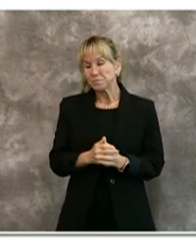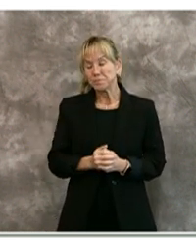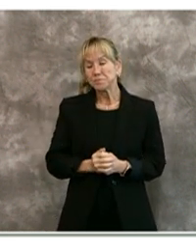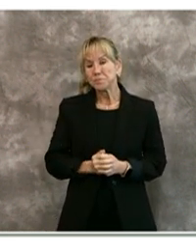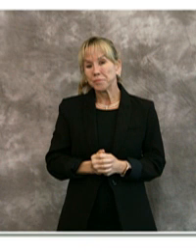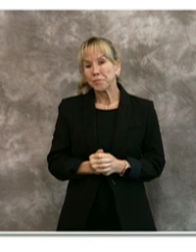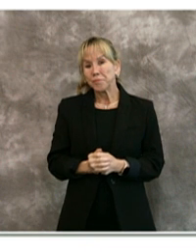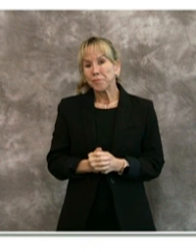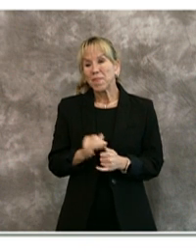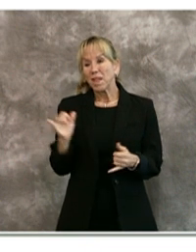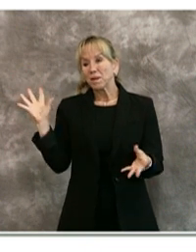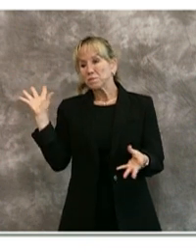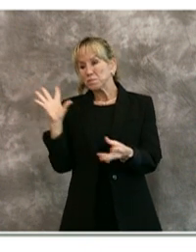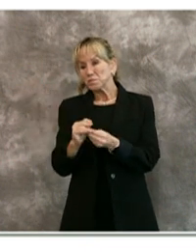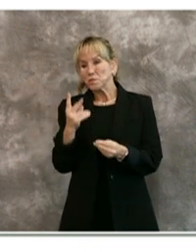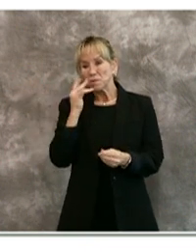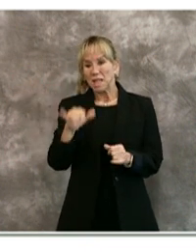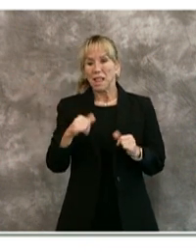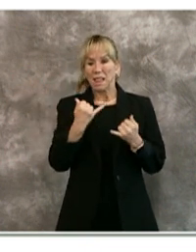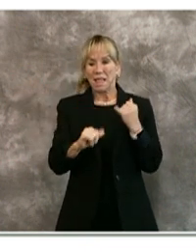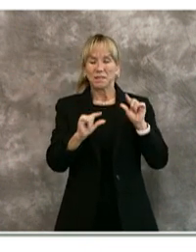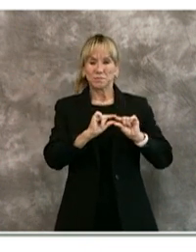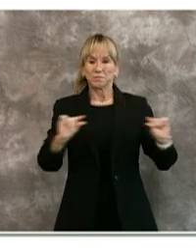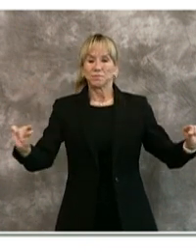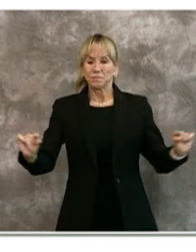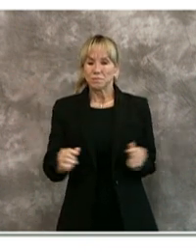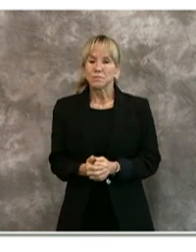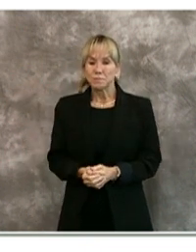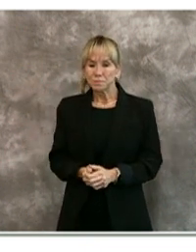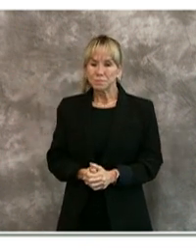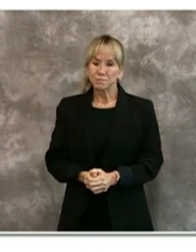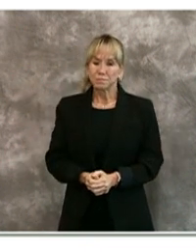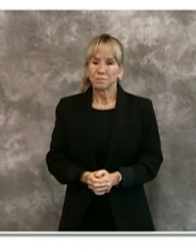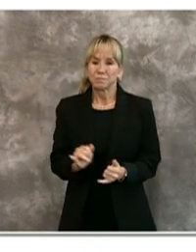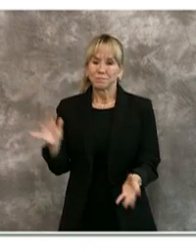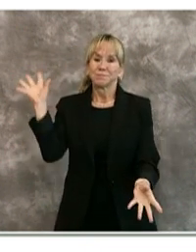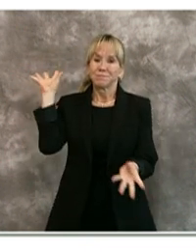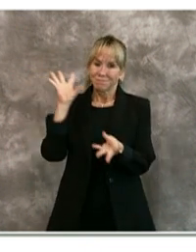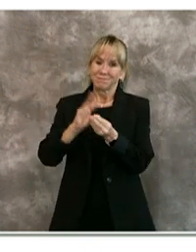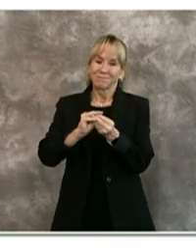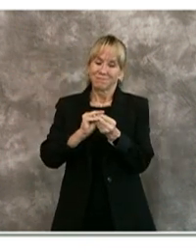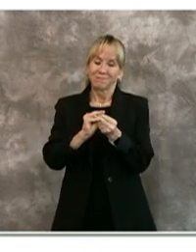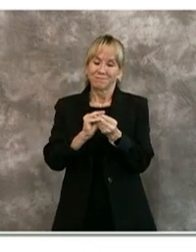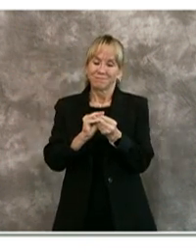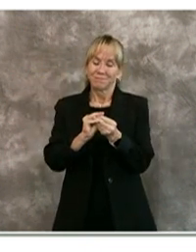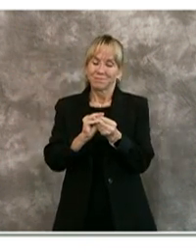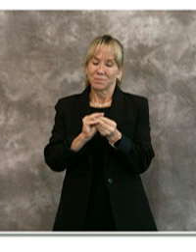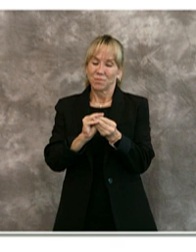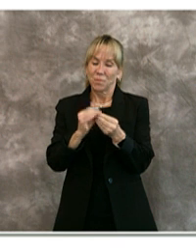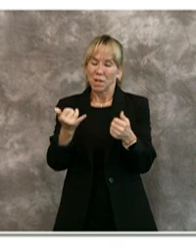Indian or Alaskan Natives. Of the total number, we have